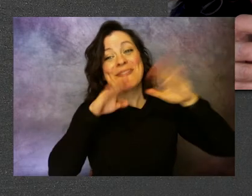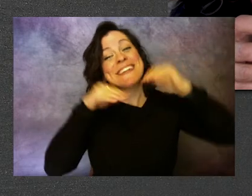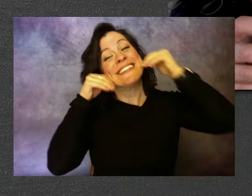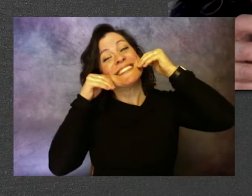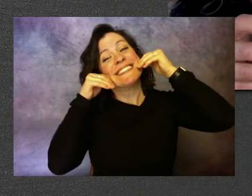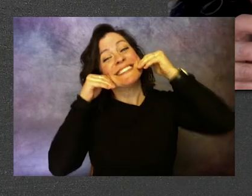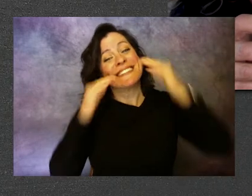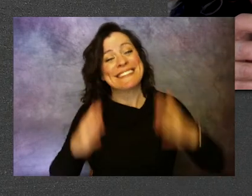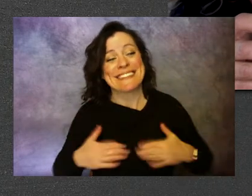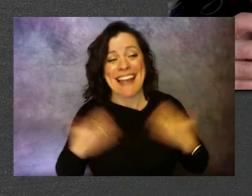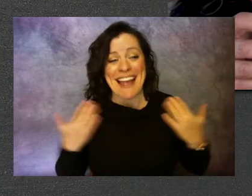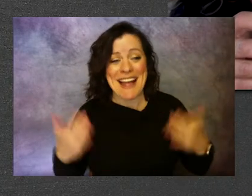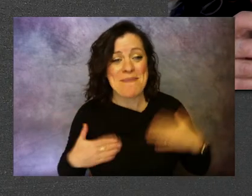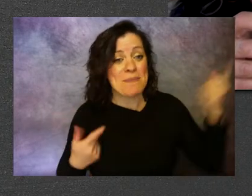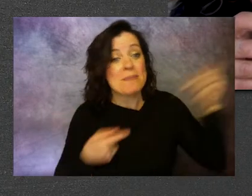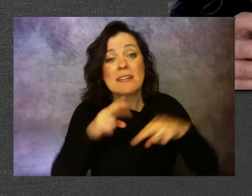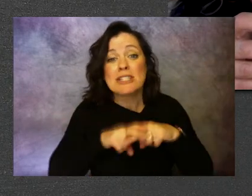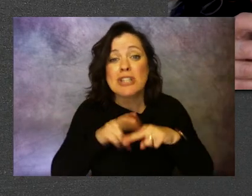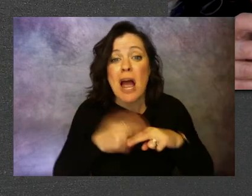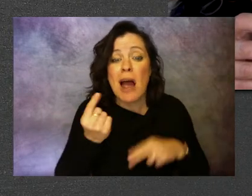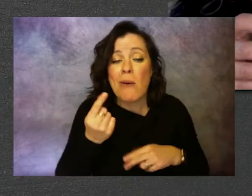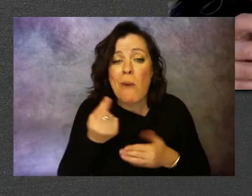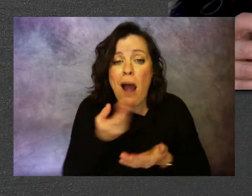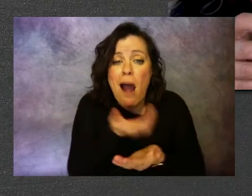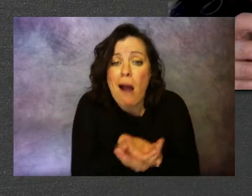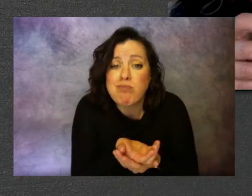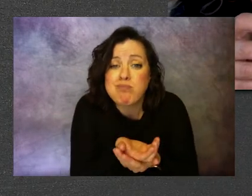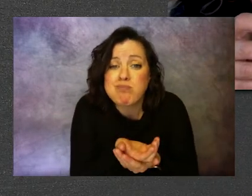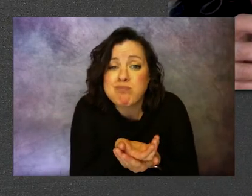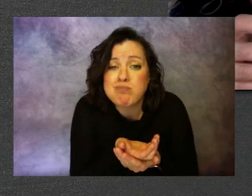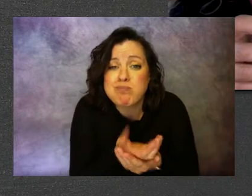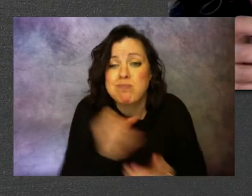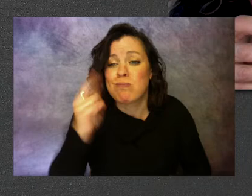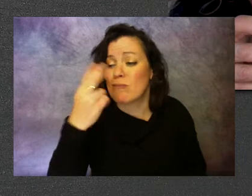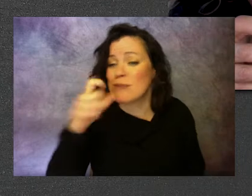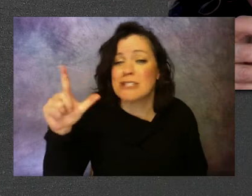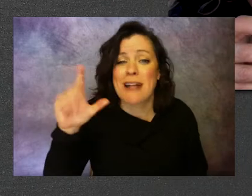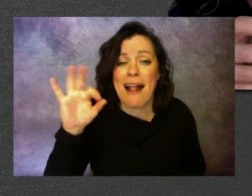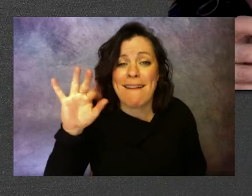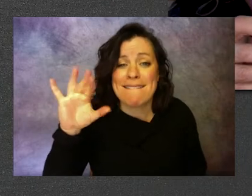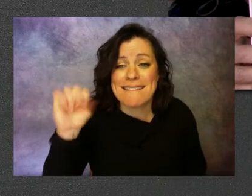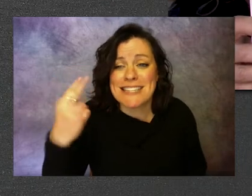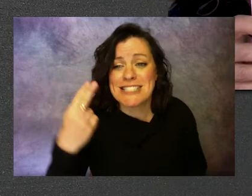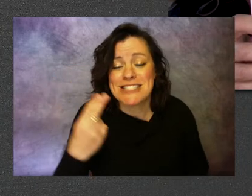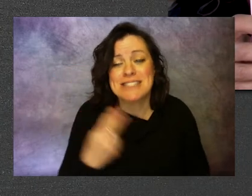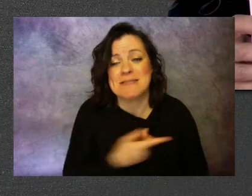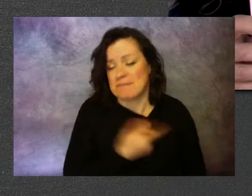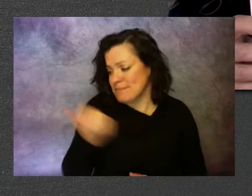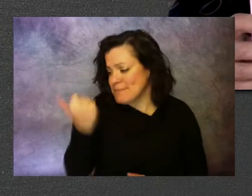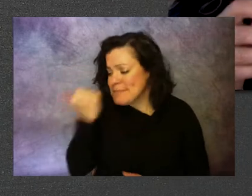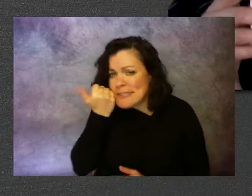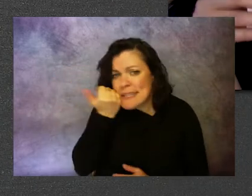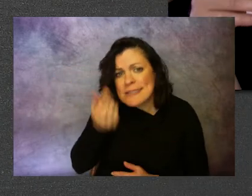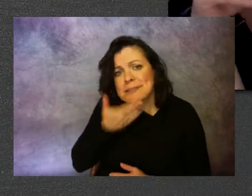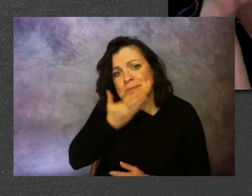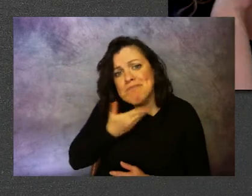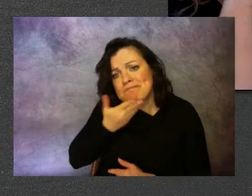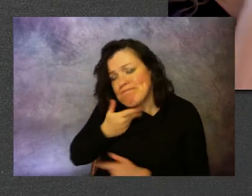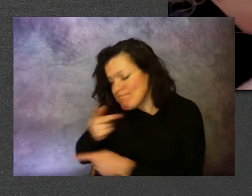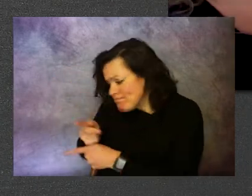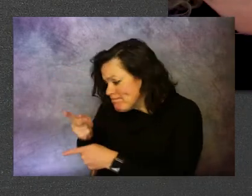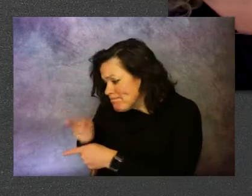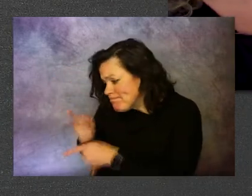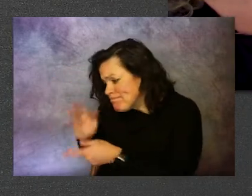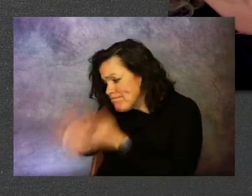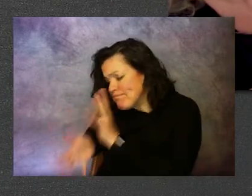book is a shell. And Dr. Tusker, the dentist, is taking good care of him, being very